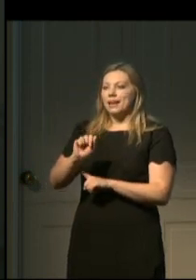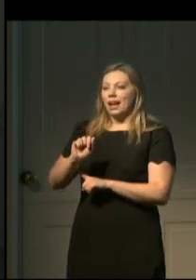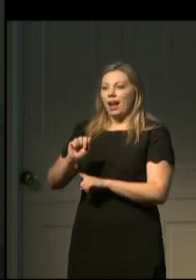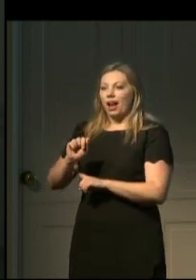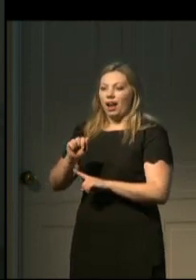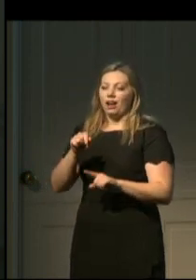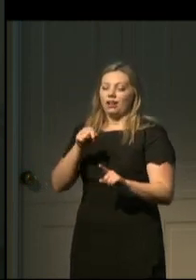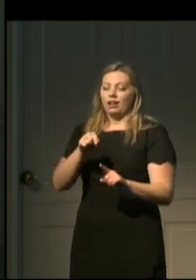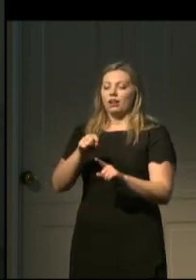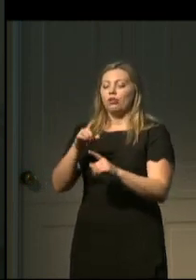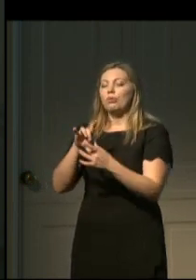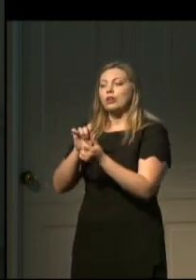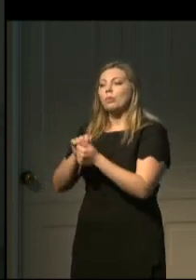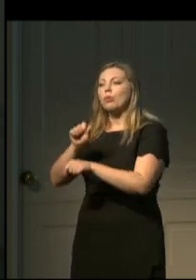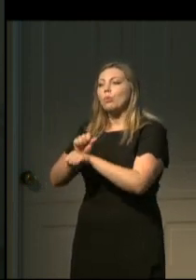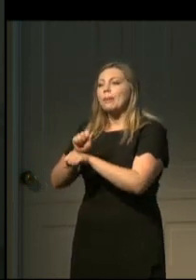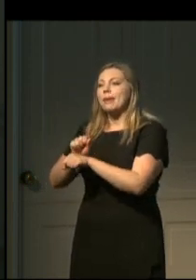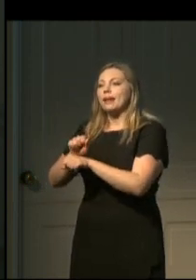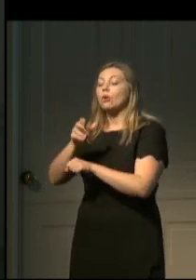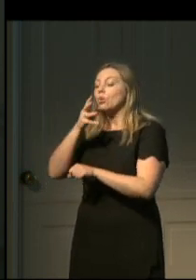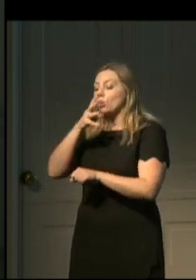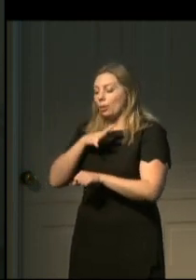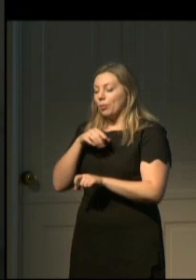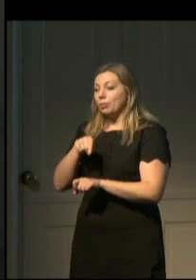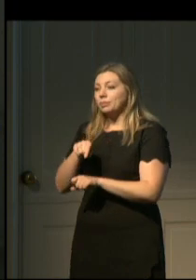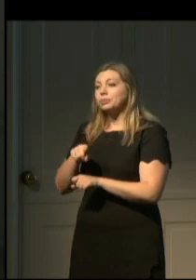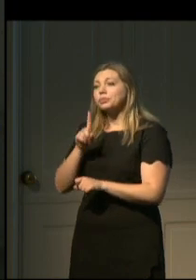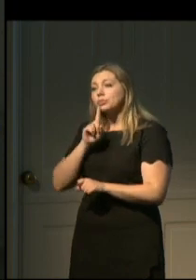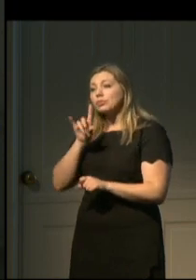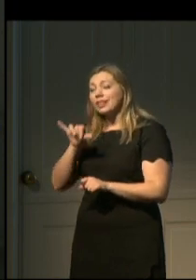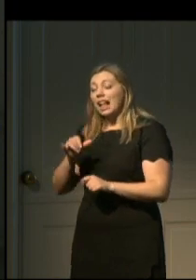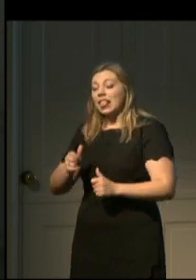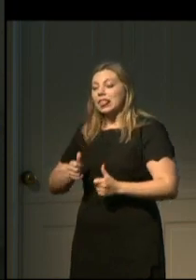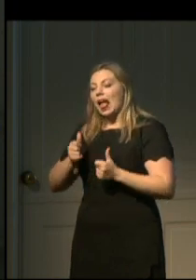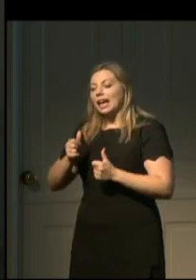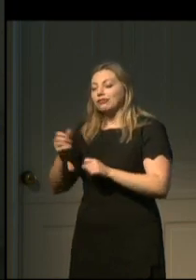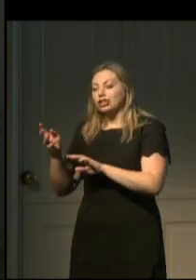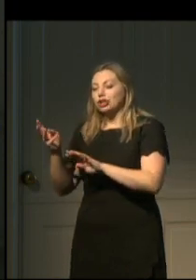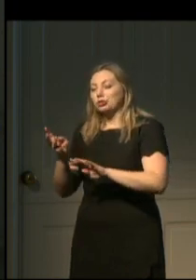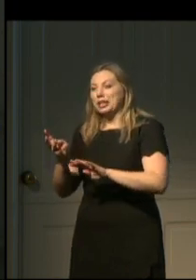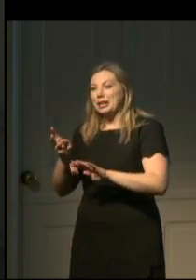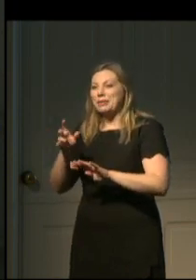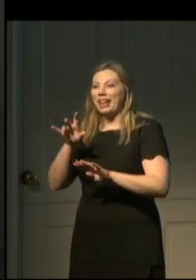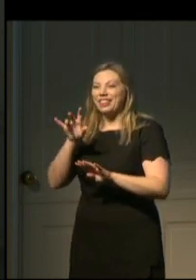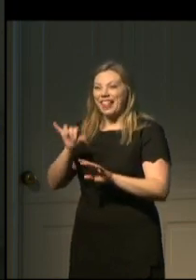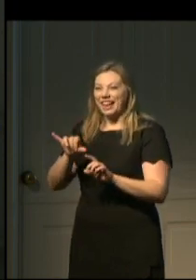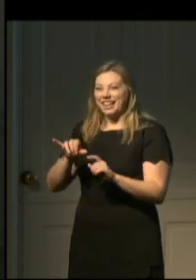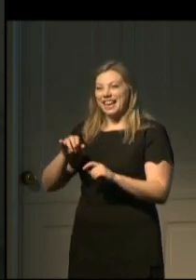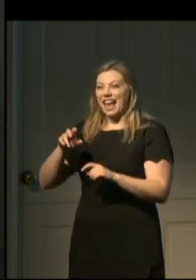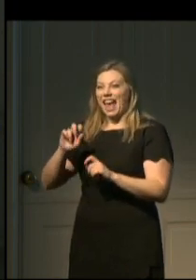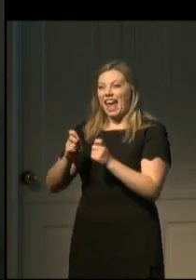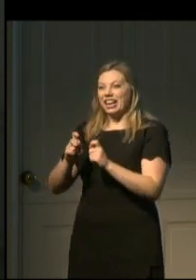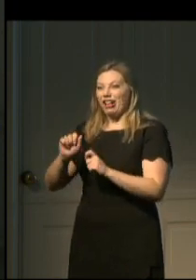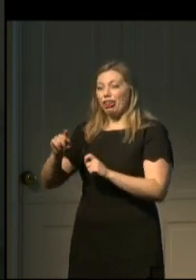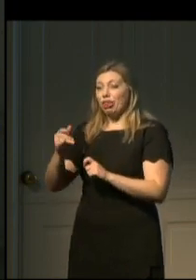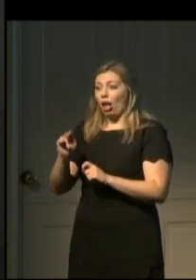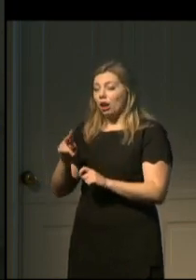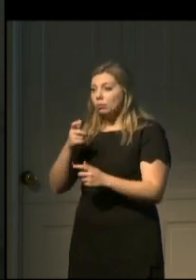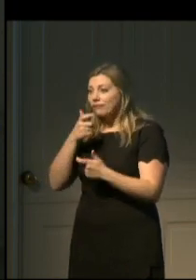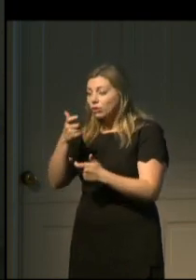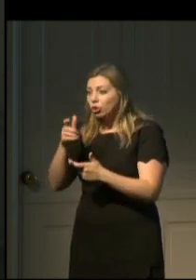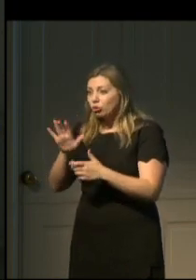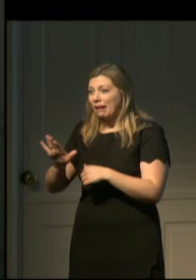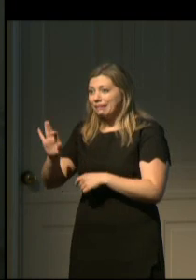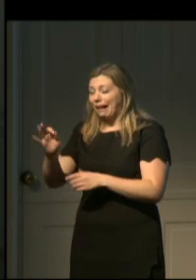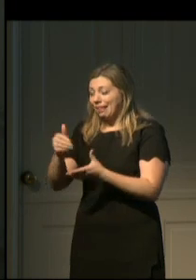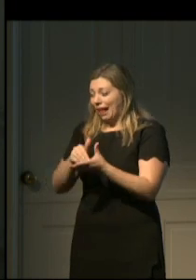new articles. The live stream of that edit-a-thon has been viewed nearly 1,000 times. And finally, next